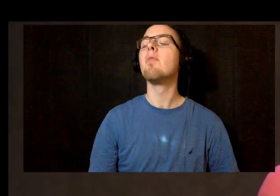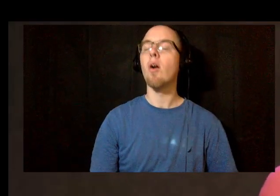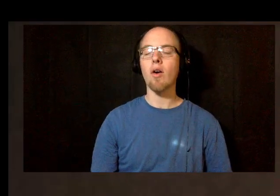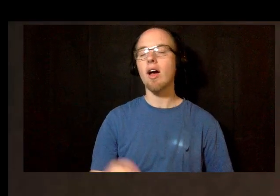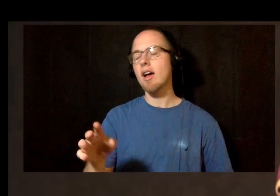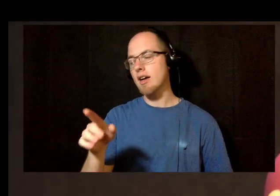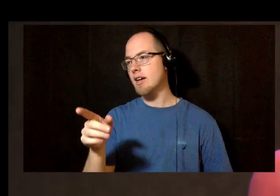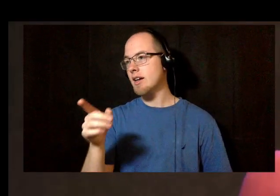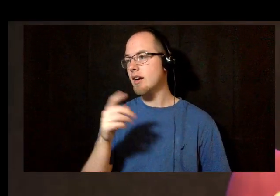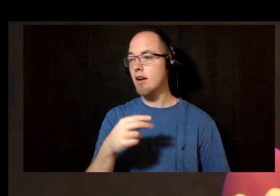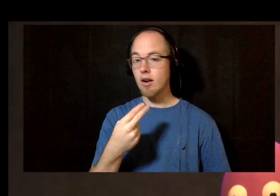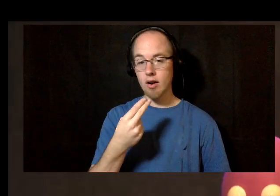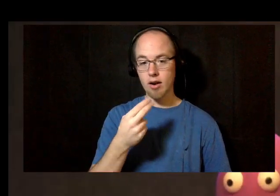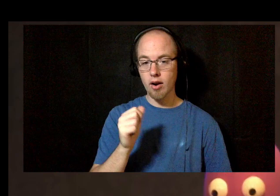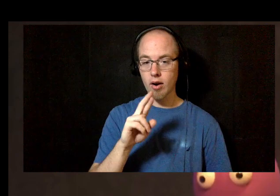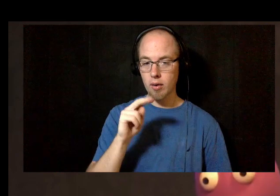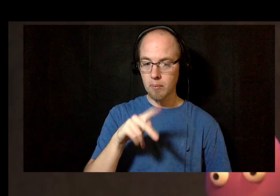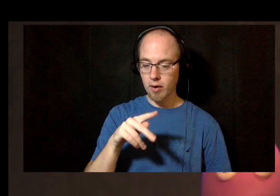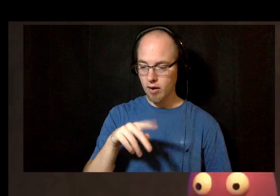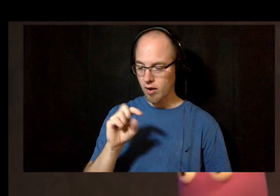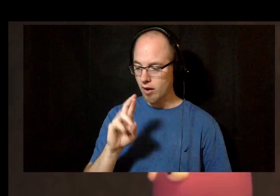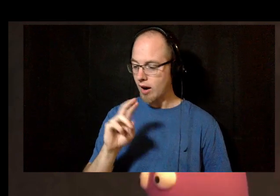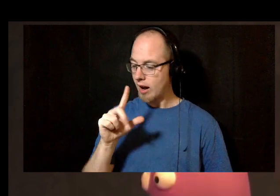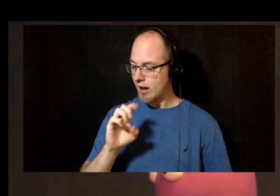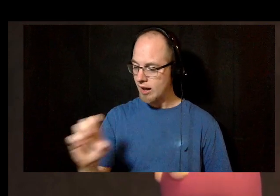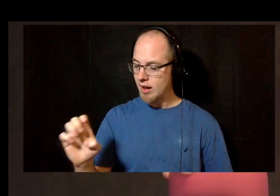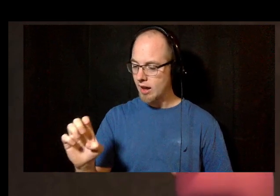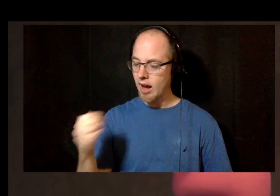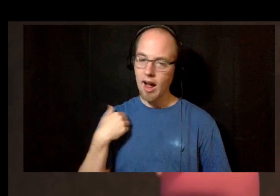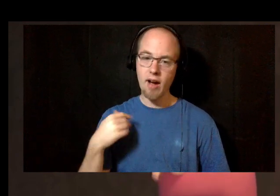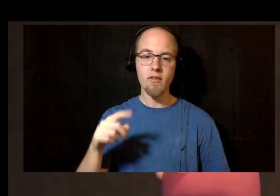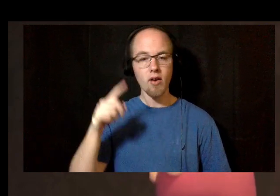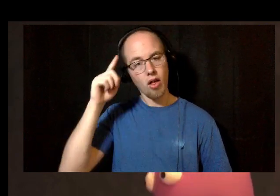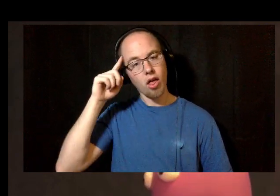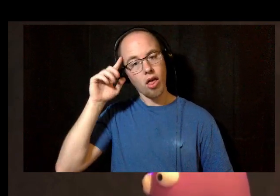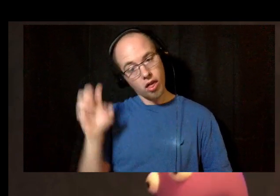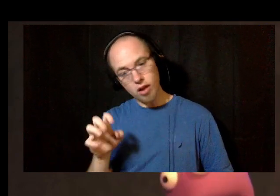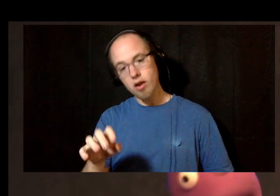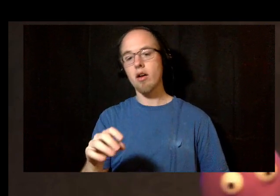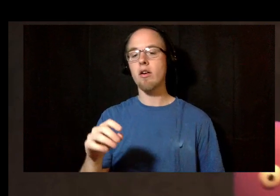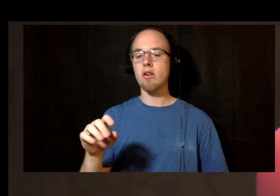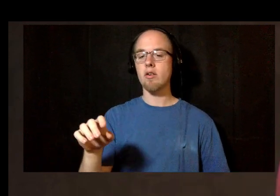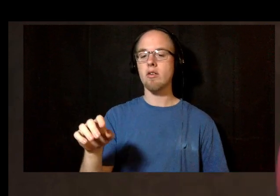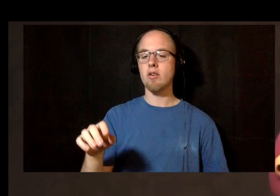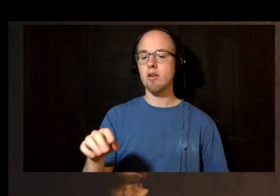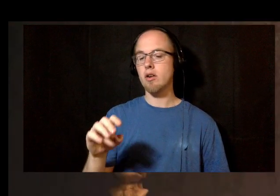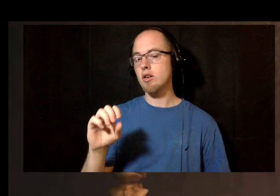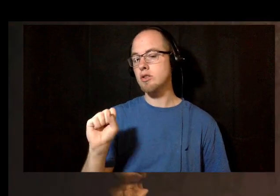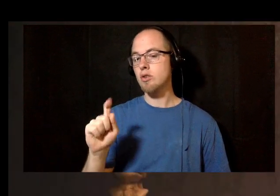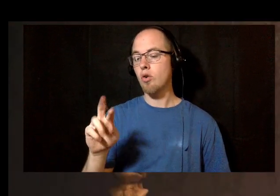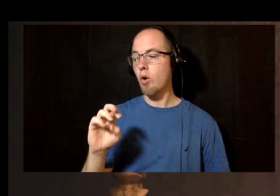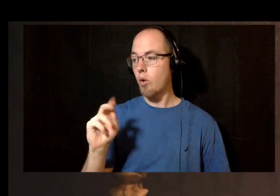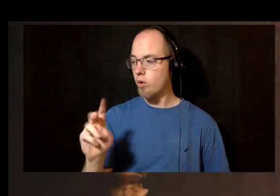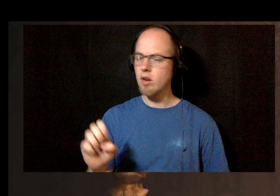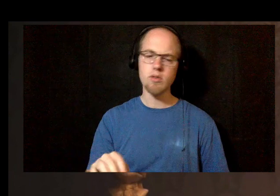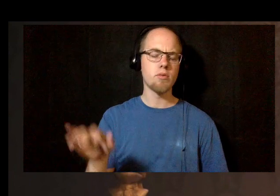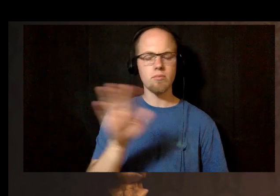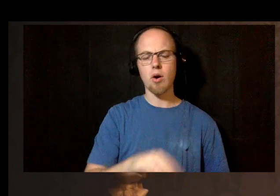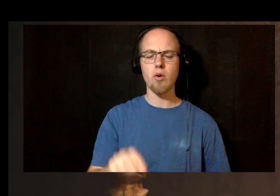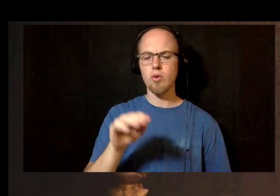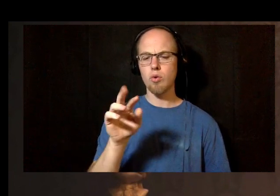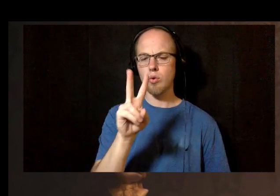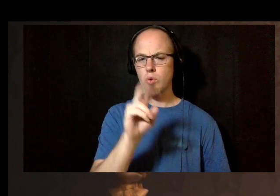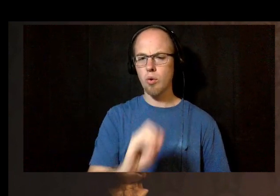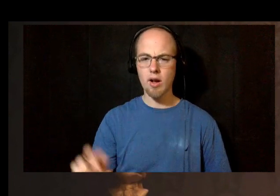Basically, Harper Lee, right? So Harper Lee, she had a stroke in 2007, and until she died earlier this year, she was in like